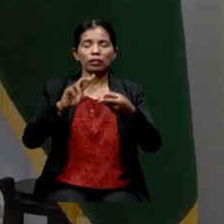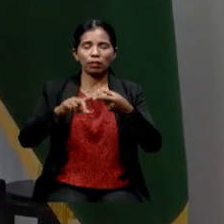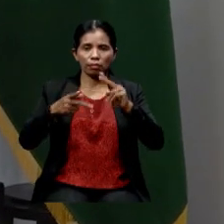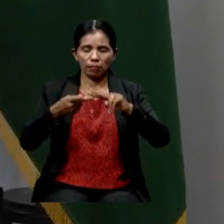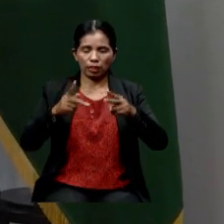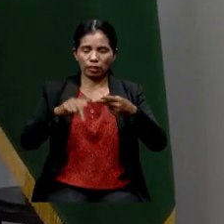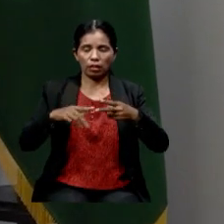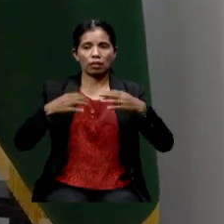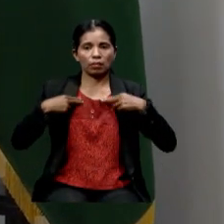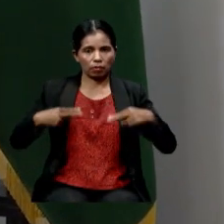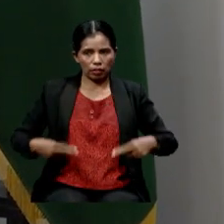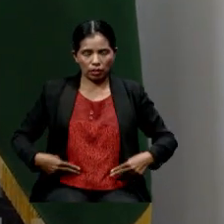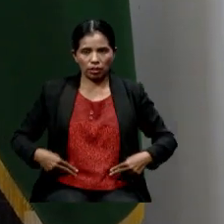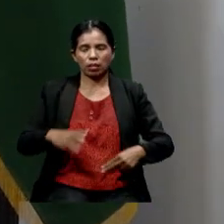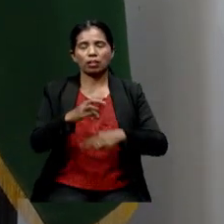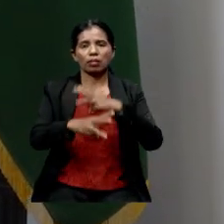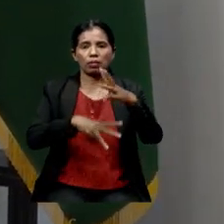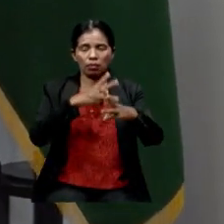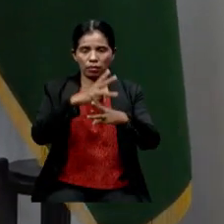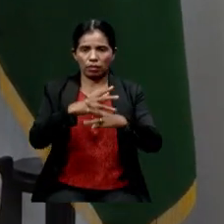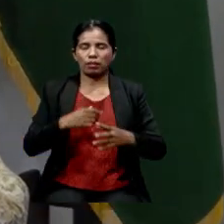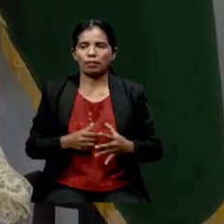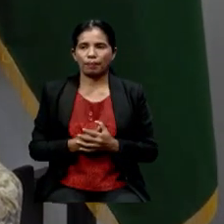us. And with